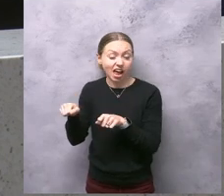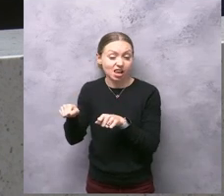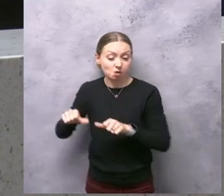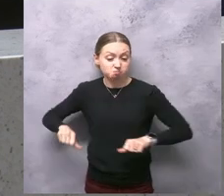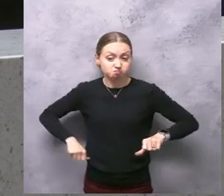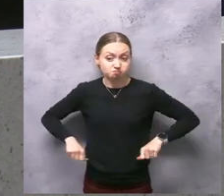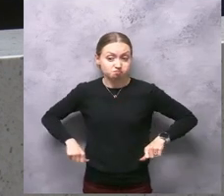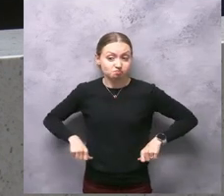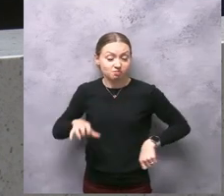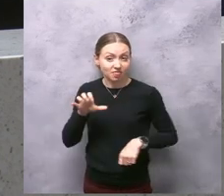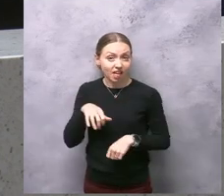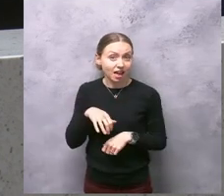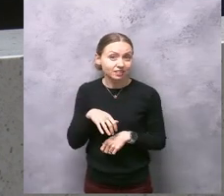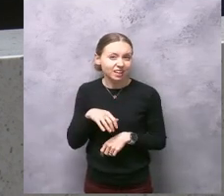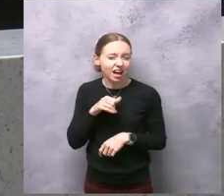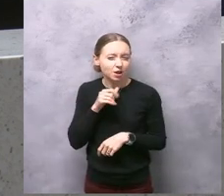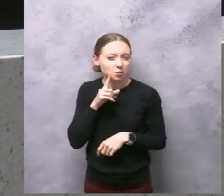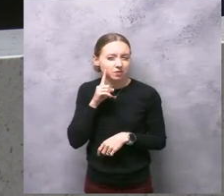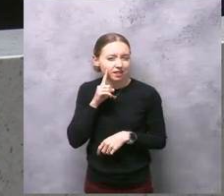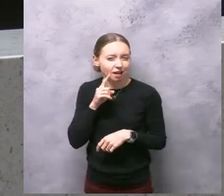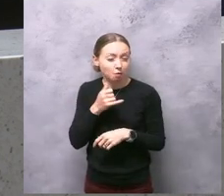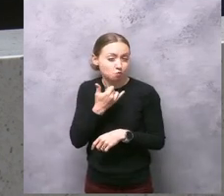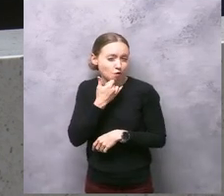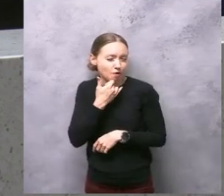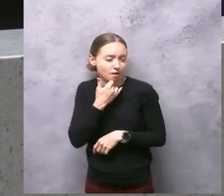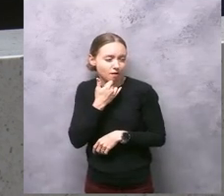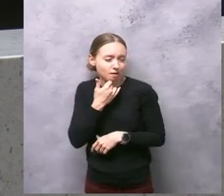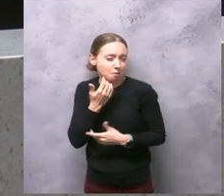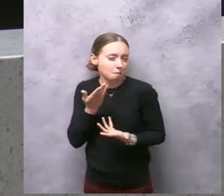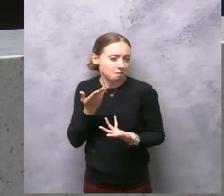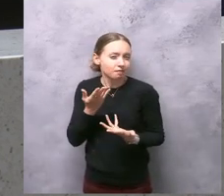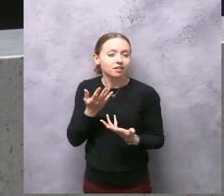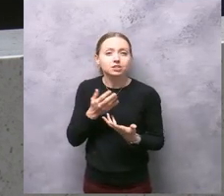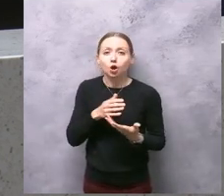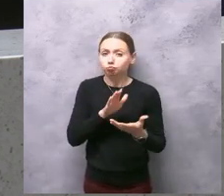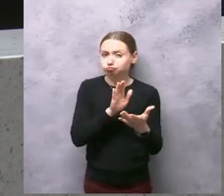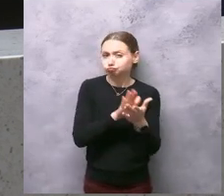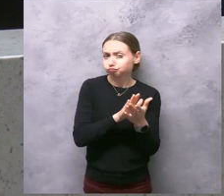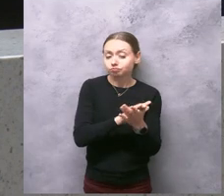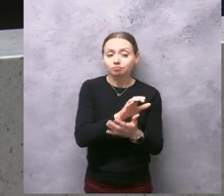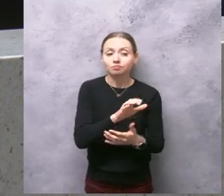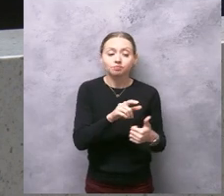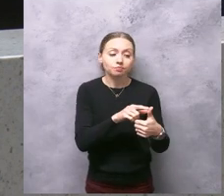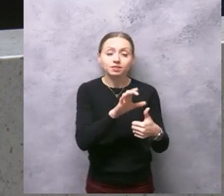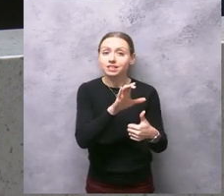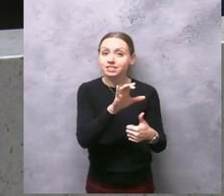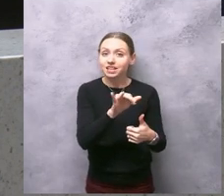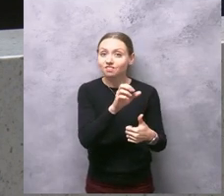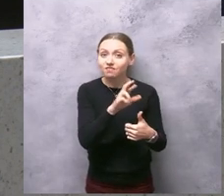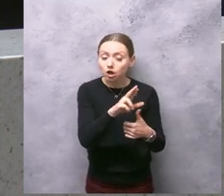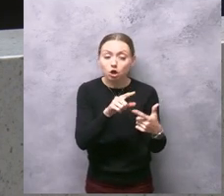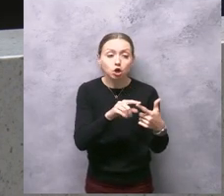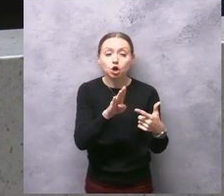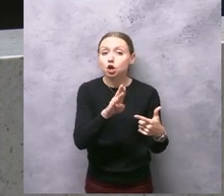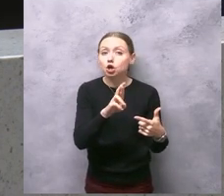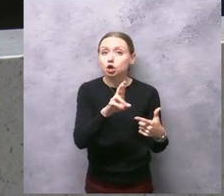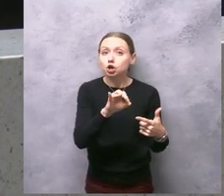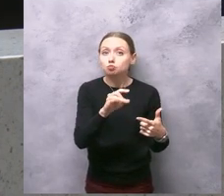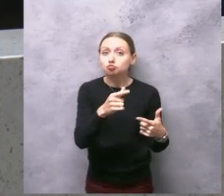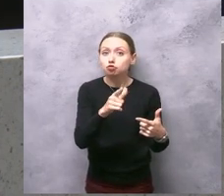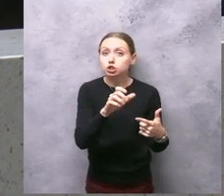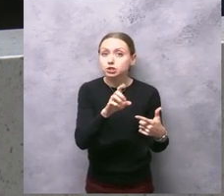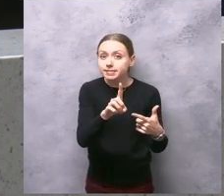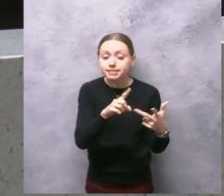but I don't think I am. And so, shout out Cyfair, Bridgeland, Cy Park, all